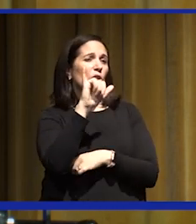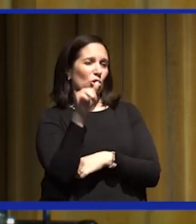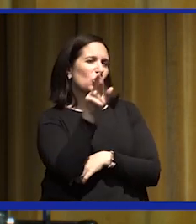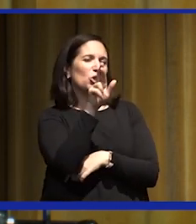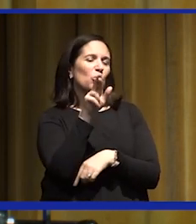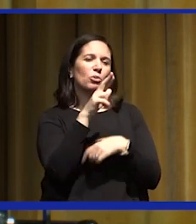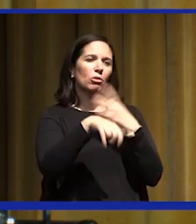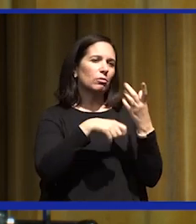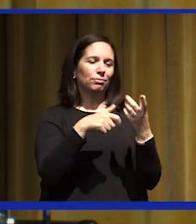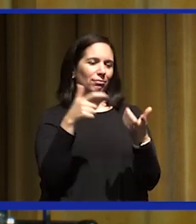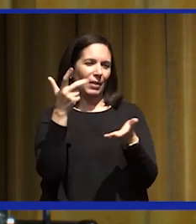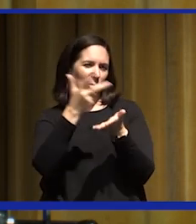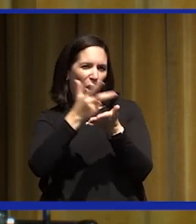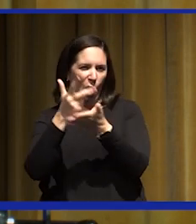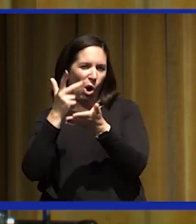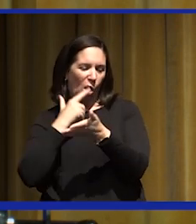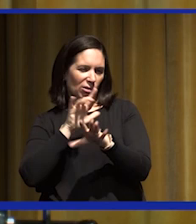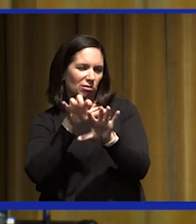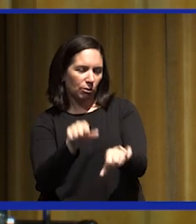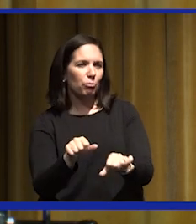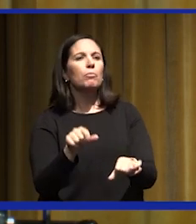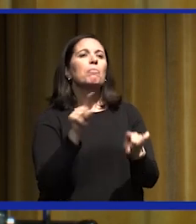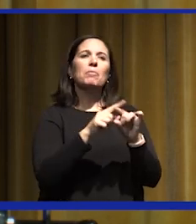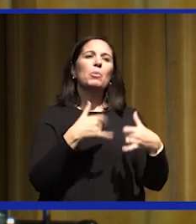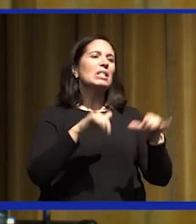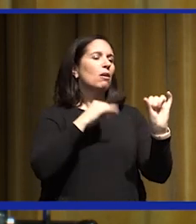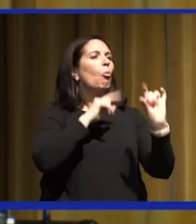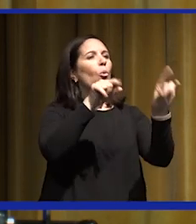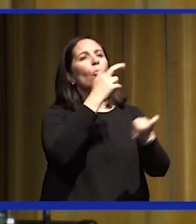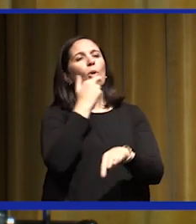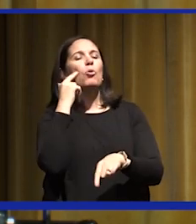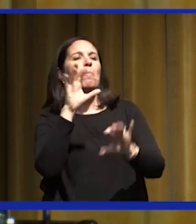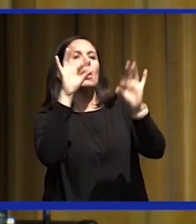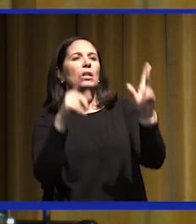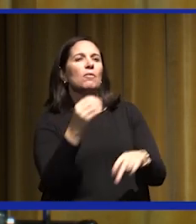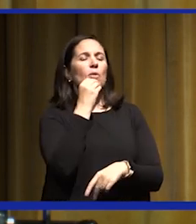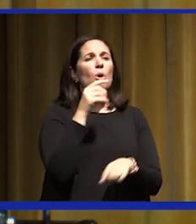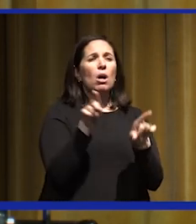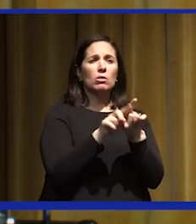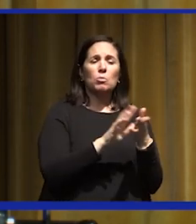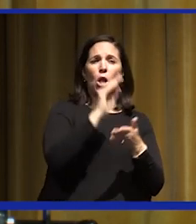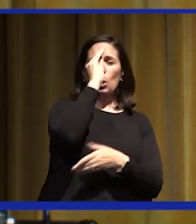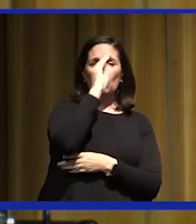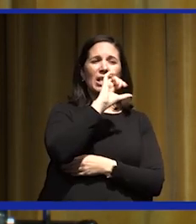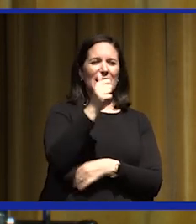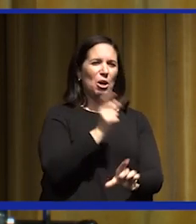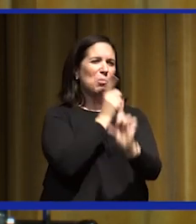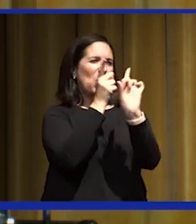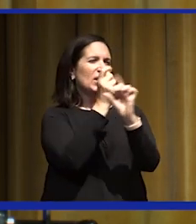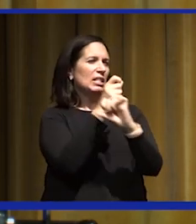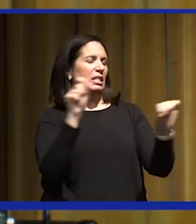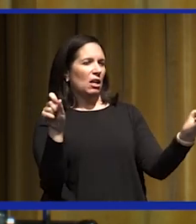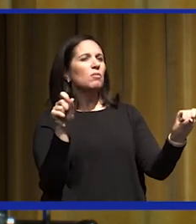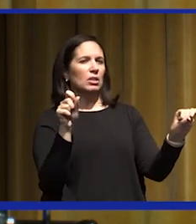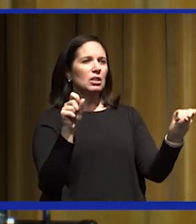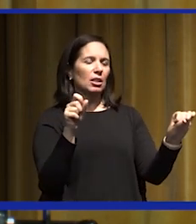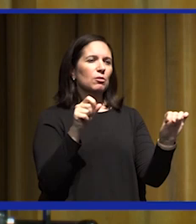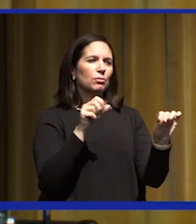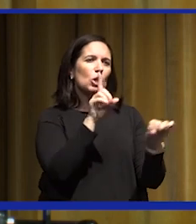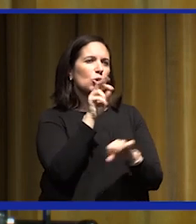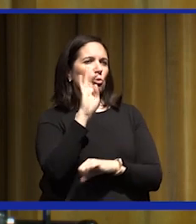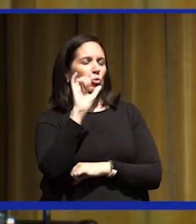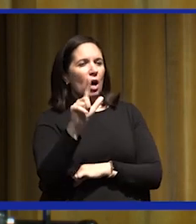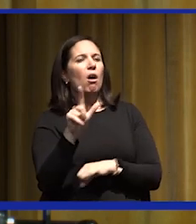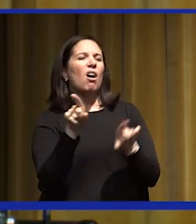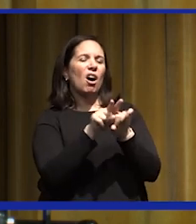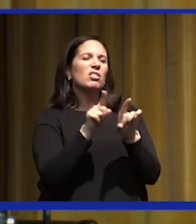many Chick-fil-A runs as we wanted, and the addition of the new strictly enforced 10-point safety plan, minus the metal detectors. We had